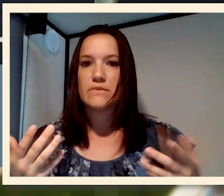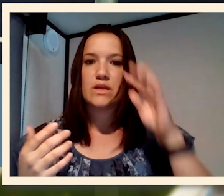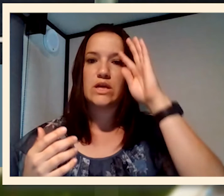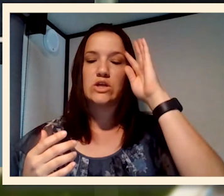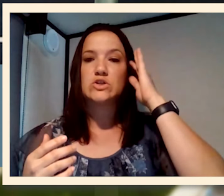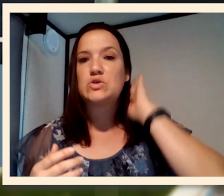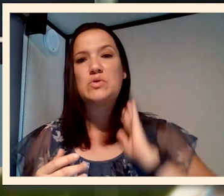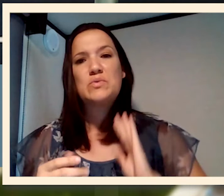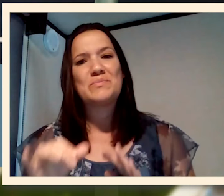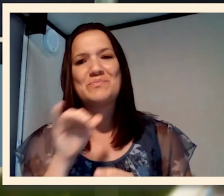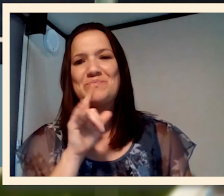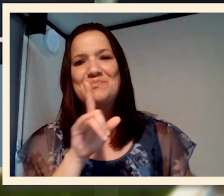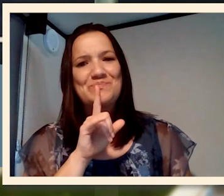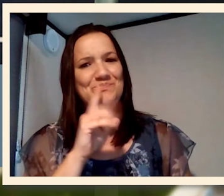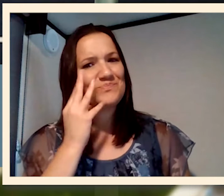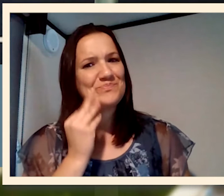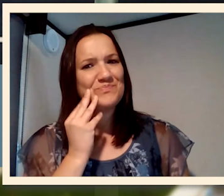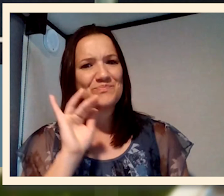quickly rise. So